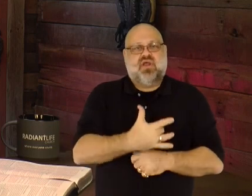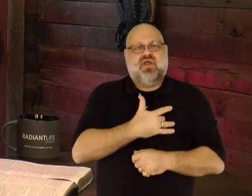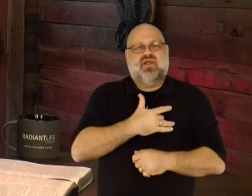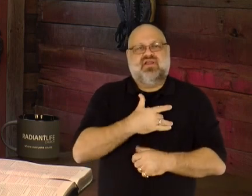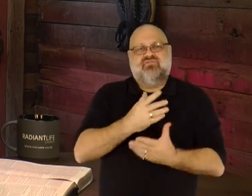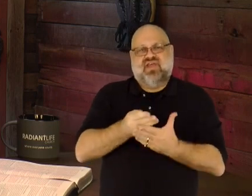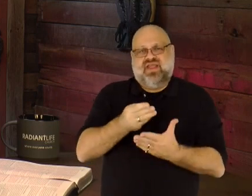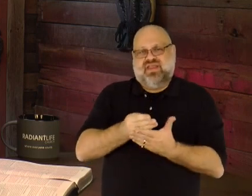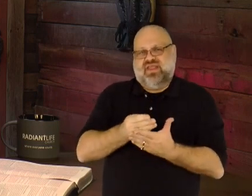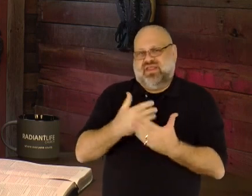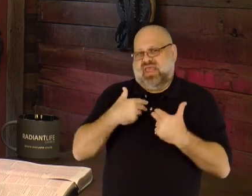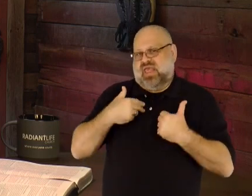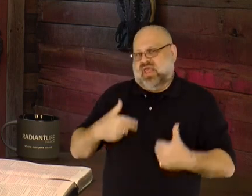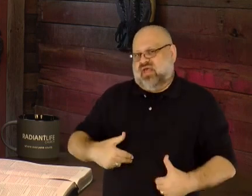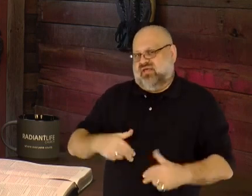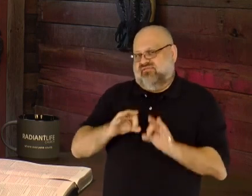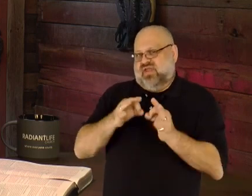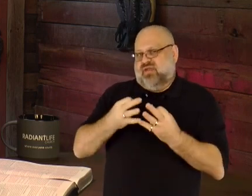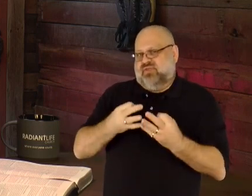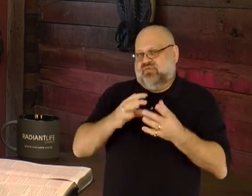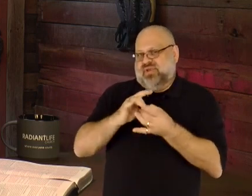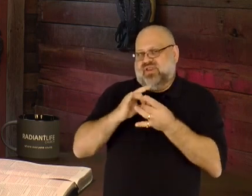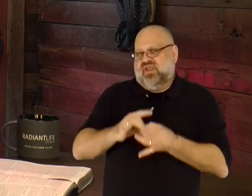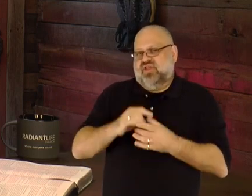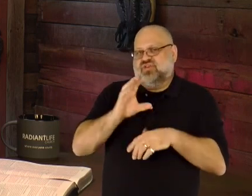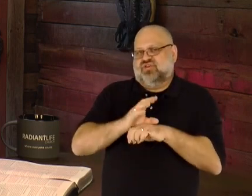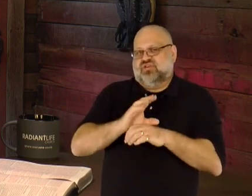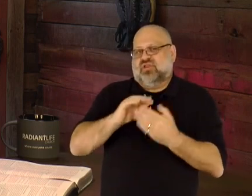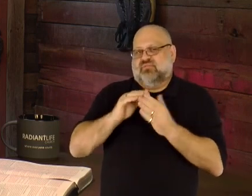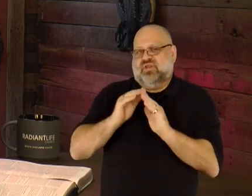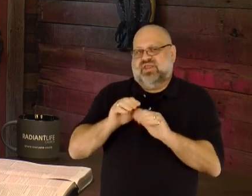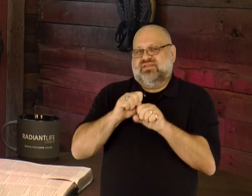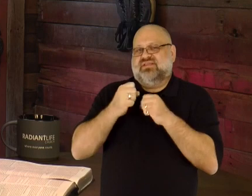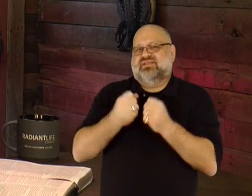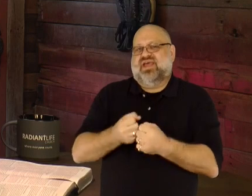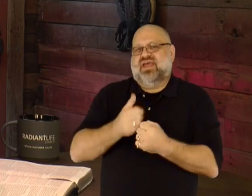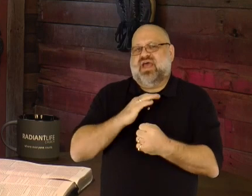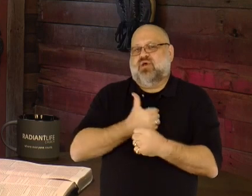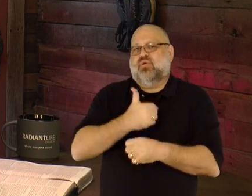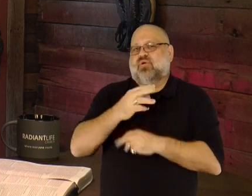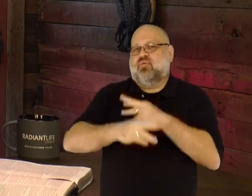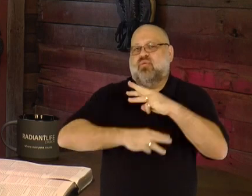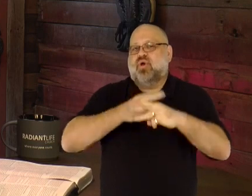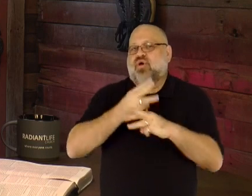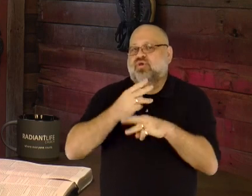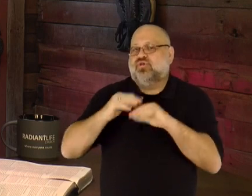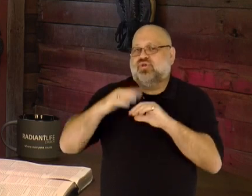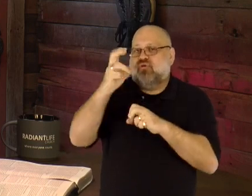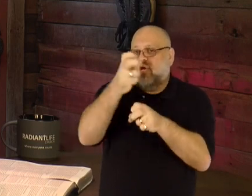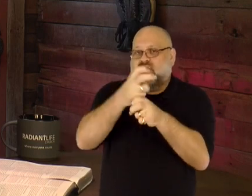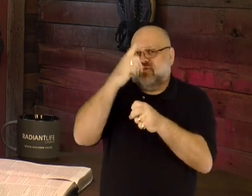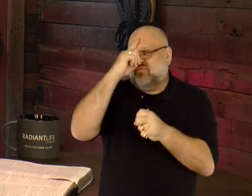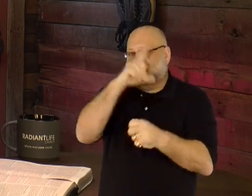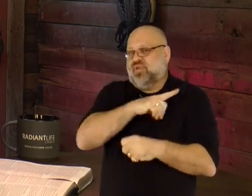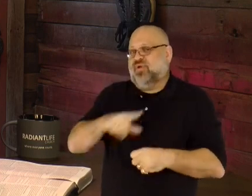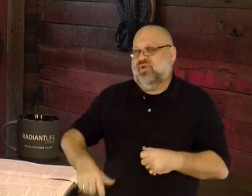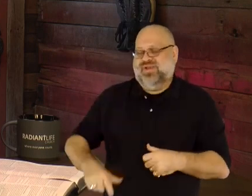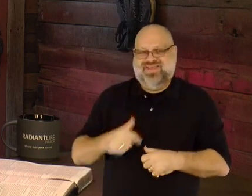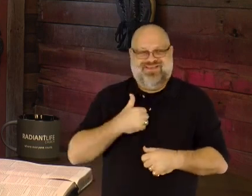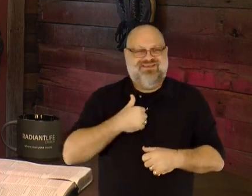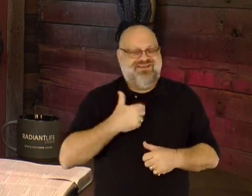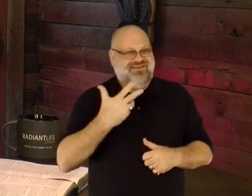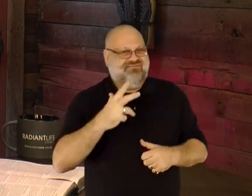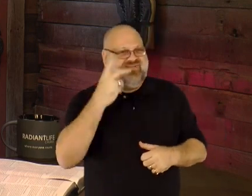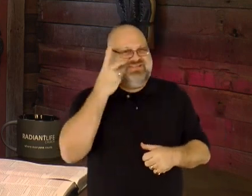health, families, relationships, church, community, society, or our world is too hard for the Lord. I have seen